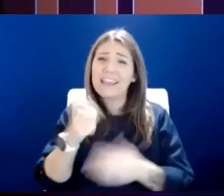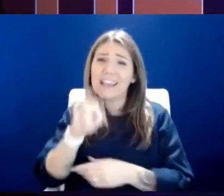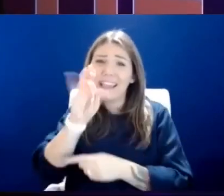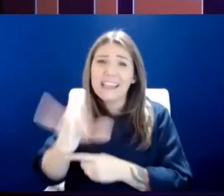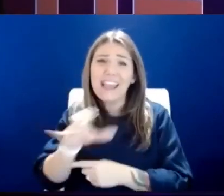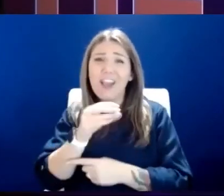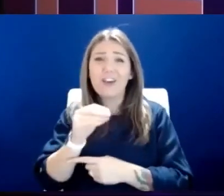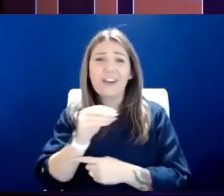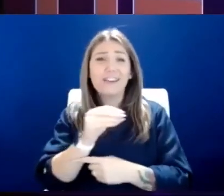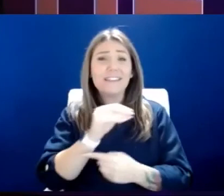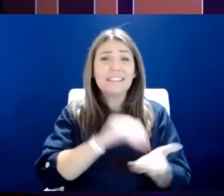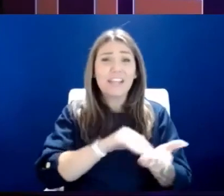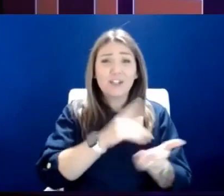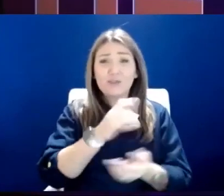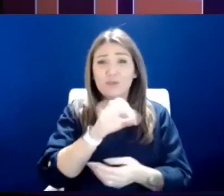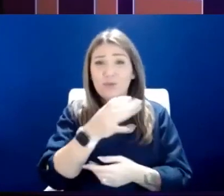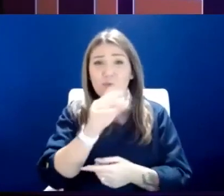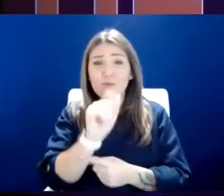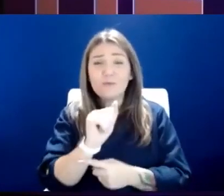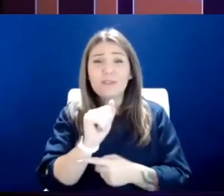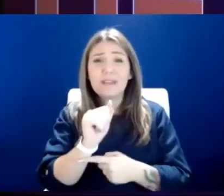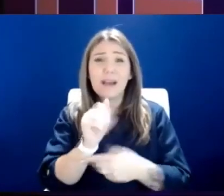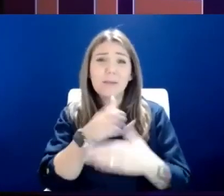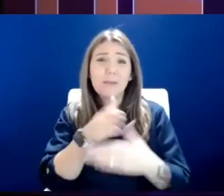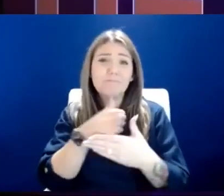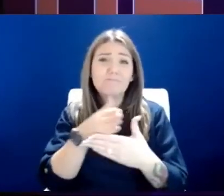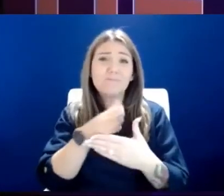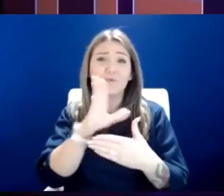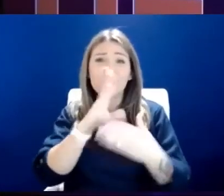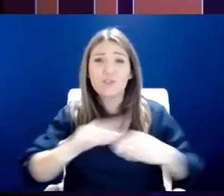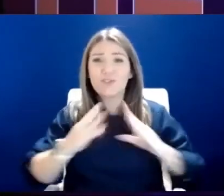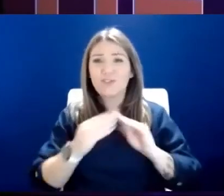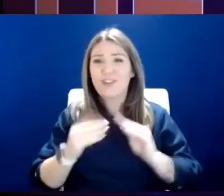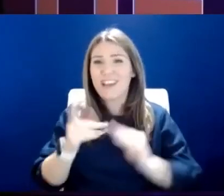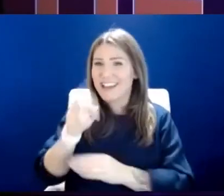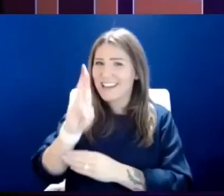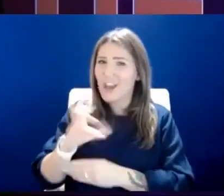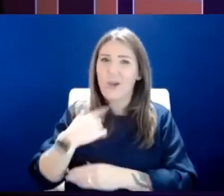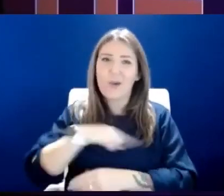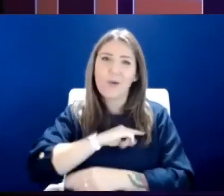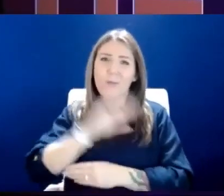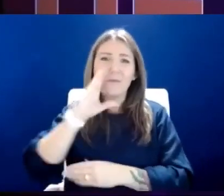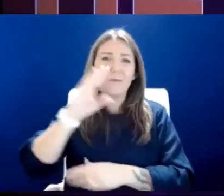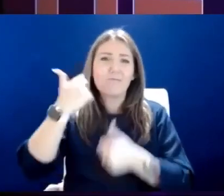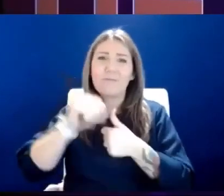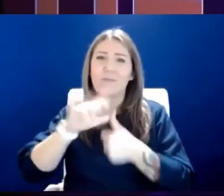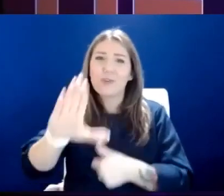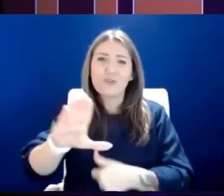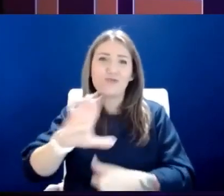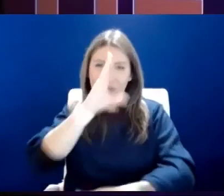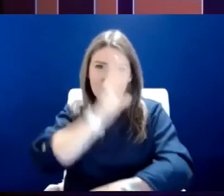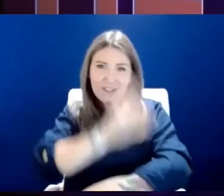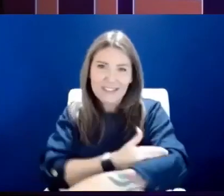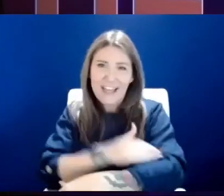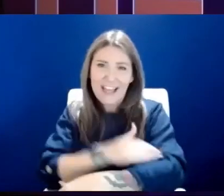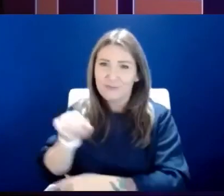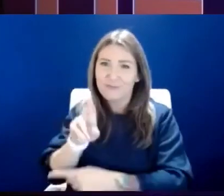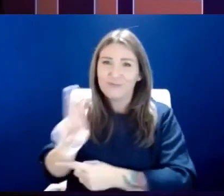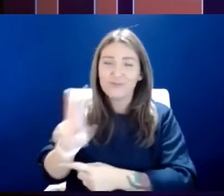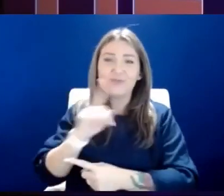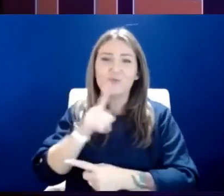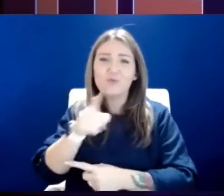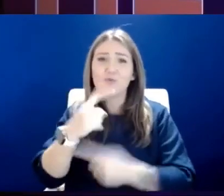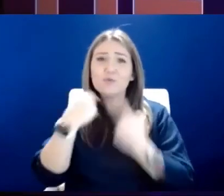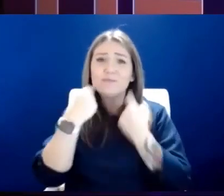Gupta for sharing your story. And Gary, we will remember your son, Gary Jr. And you telling his story helps keep his